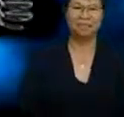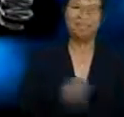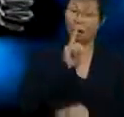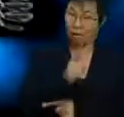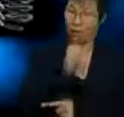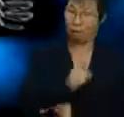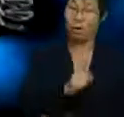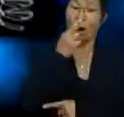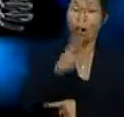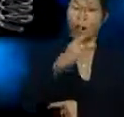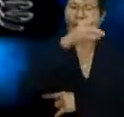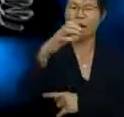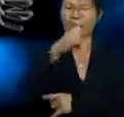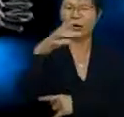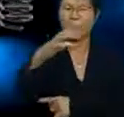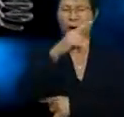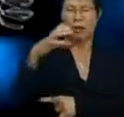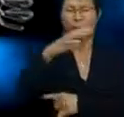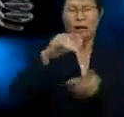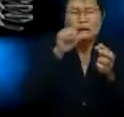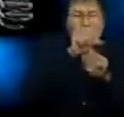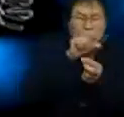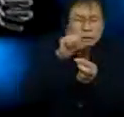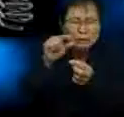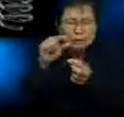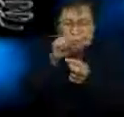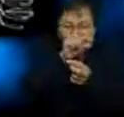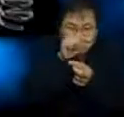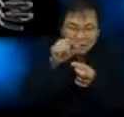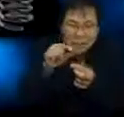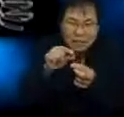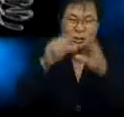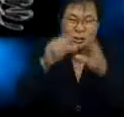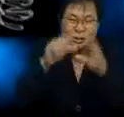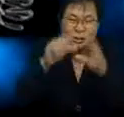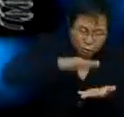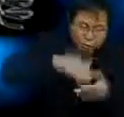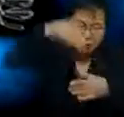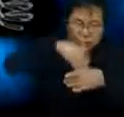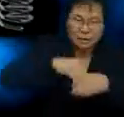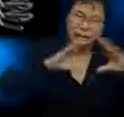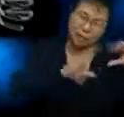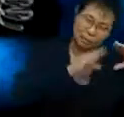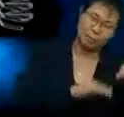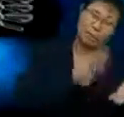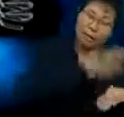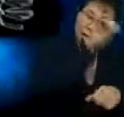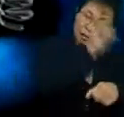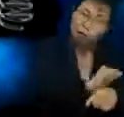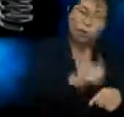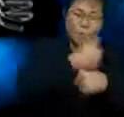Actually, there are hundreds of little springs inside a mattress. Their job is to make us